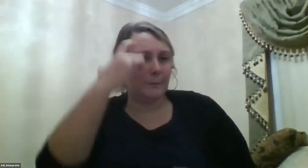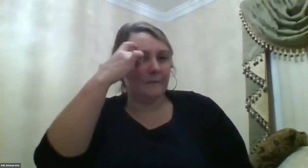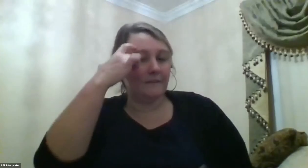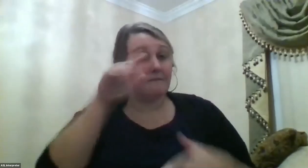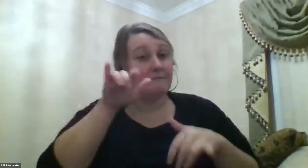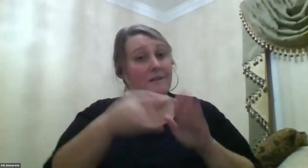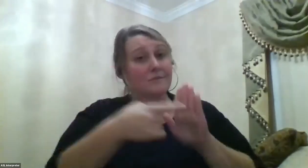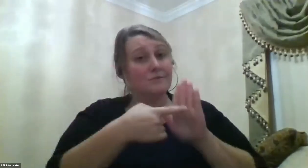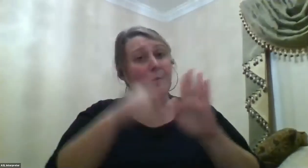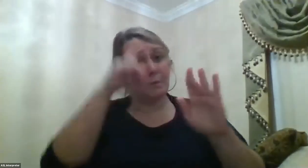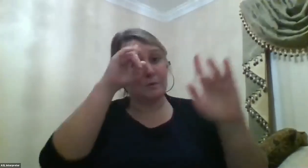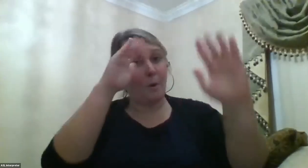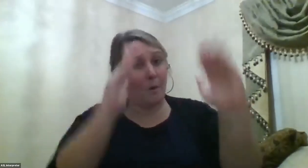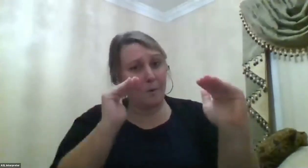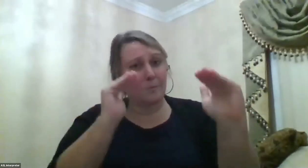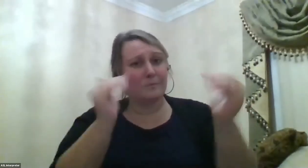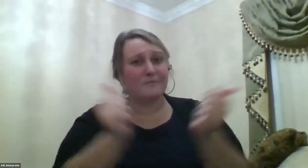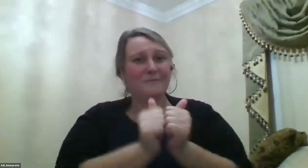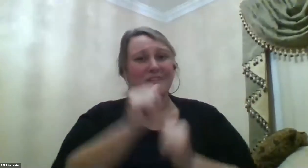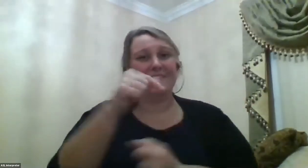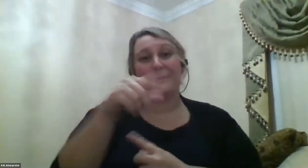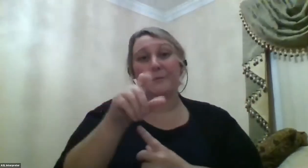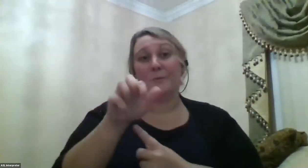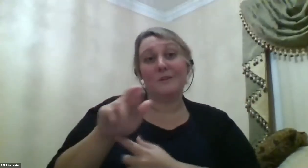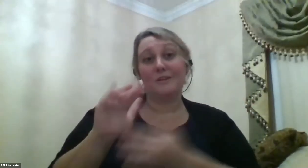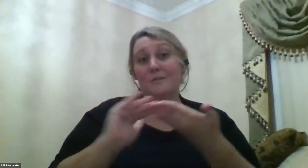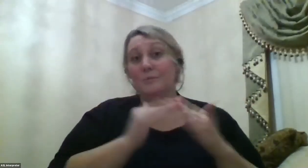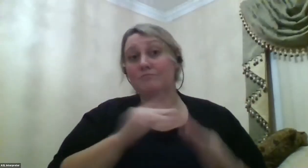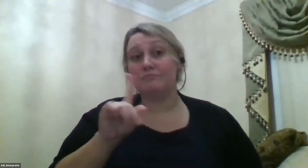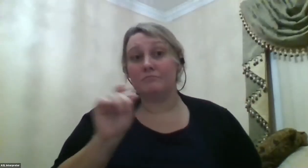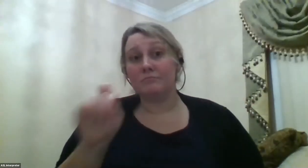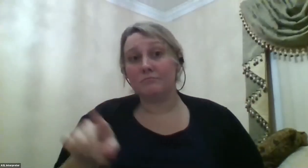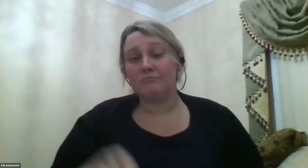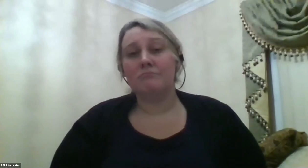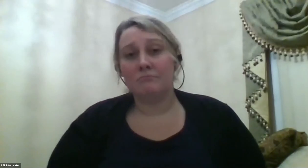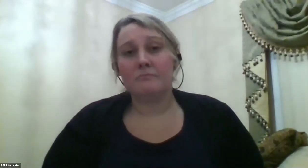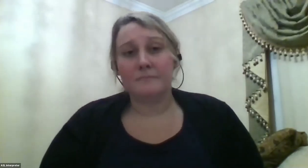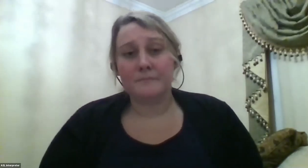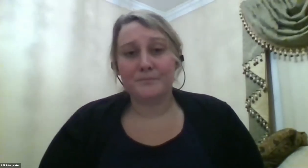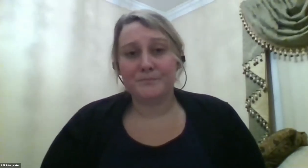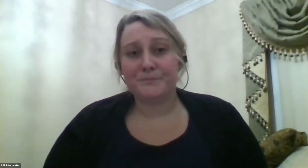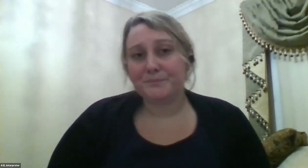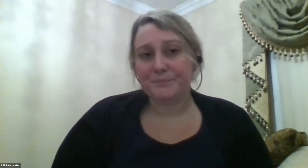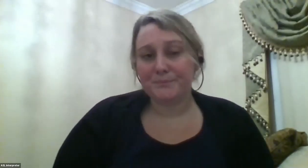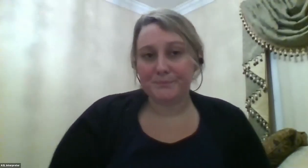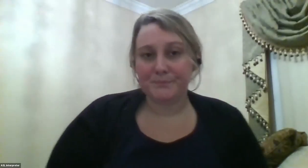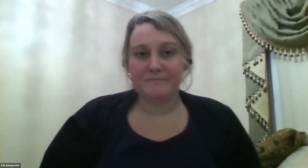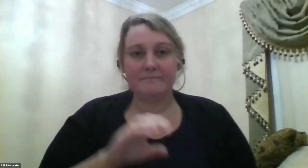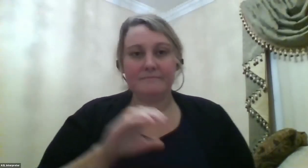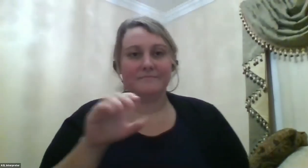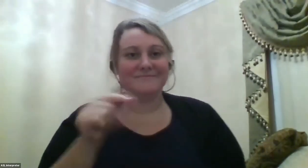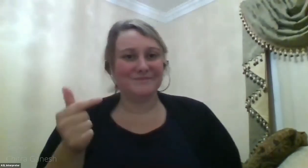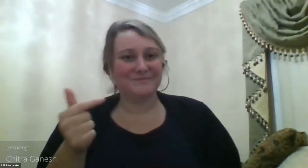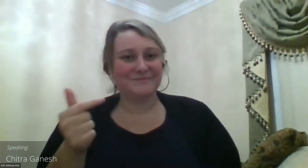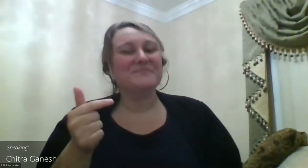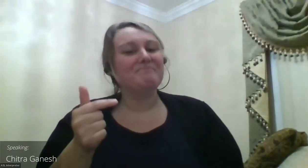Um, yeah, I mean, I think, I think that it is just in terms of